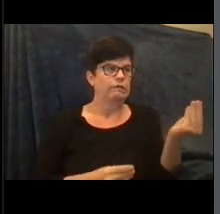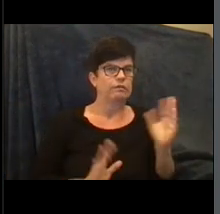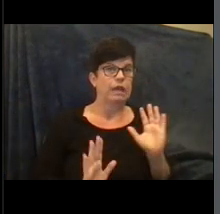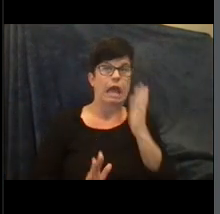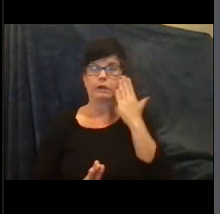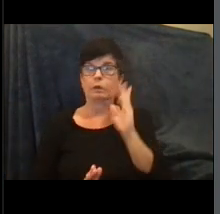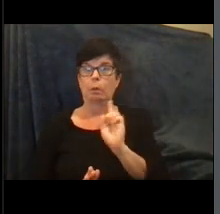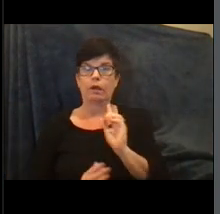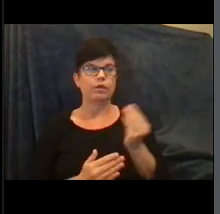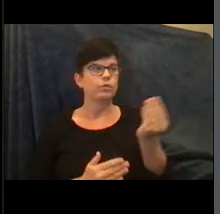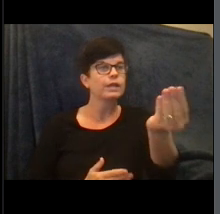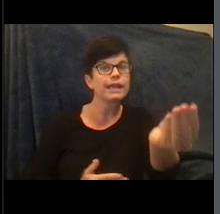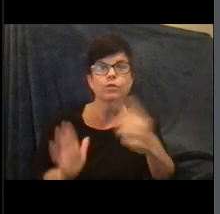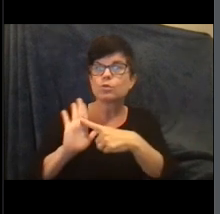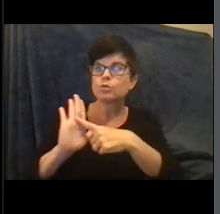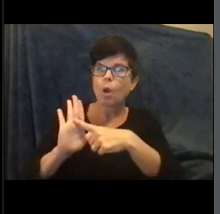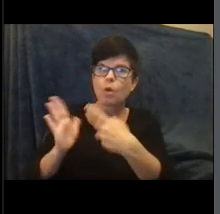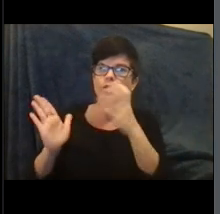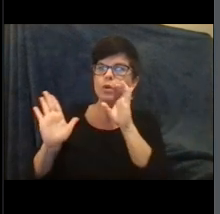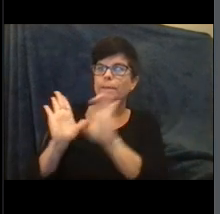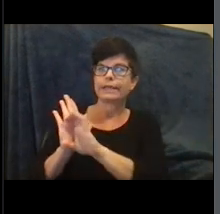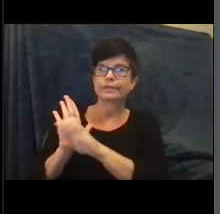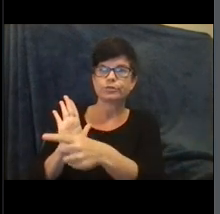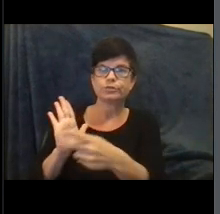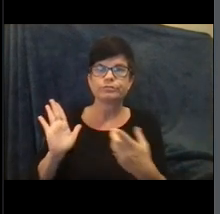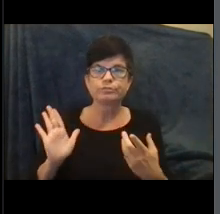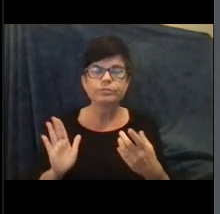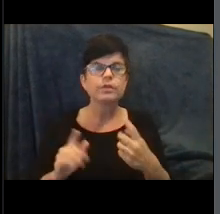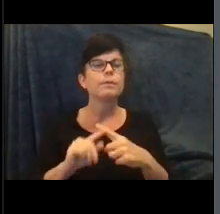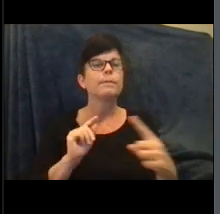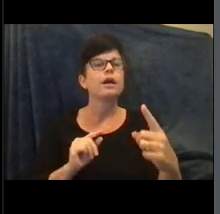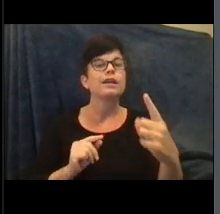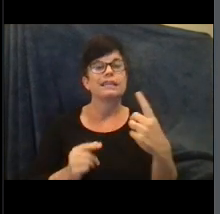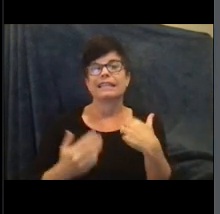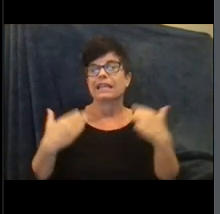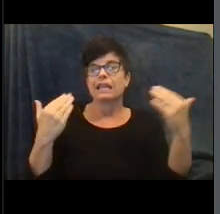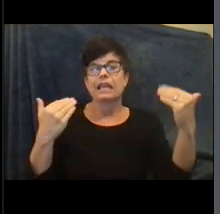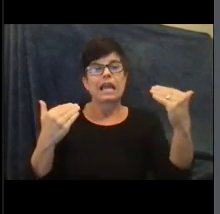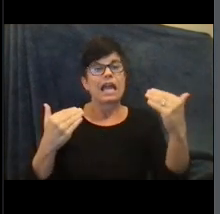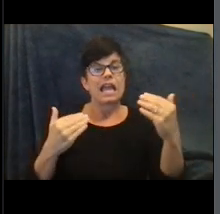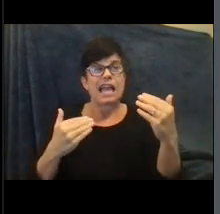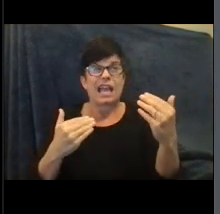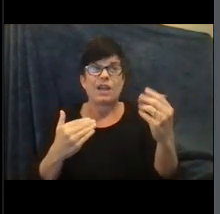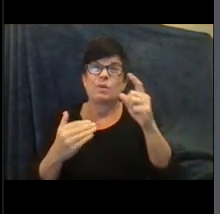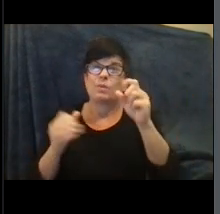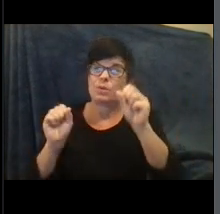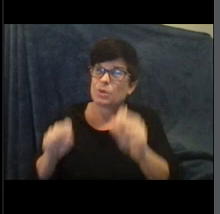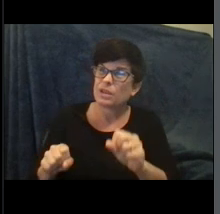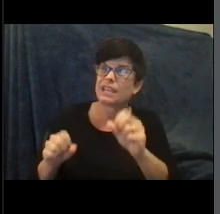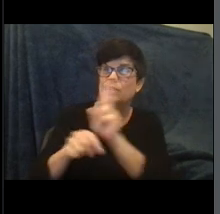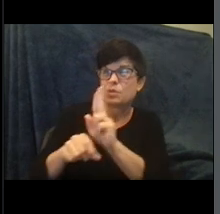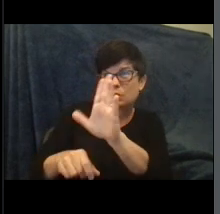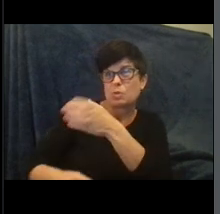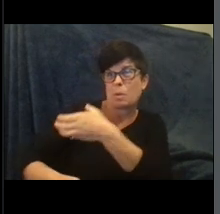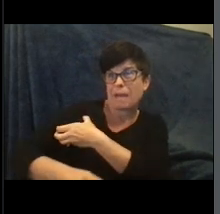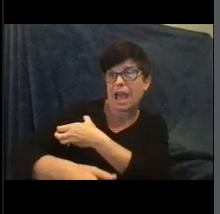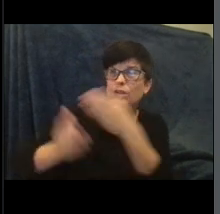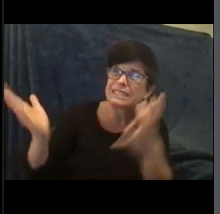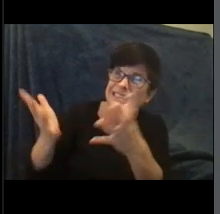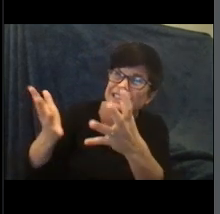where. And that's really all I wanted to. I hope that you can use your power to urge